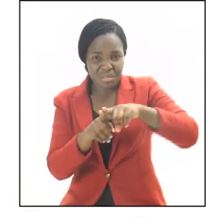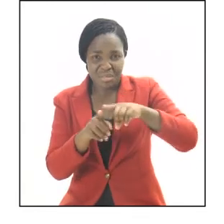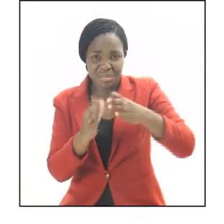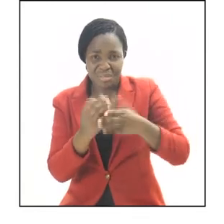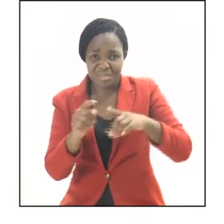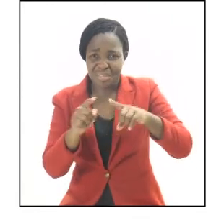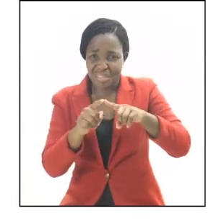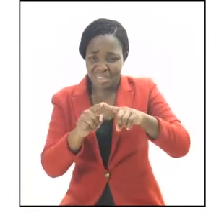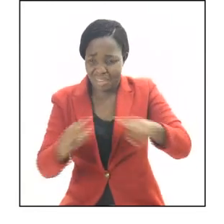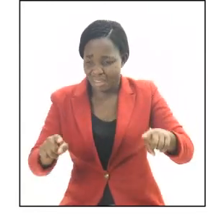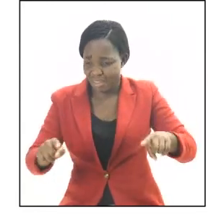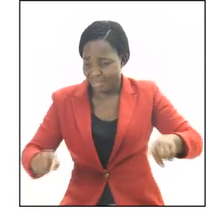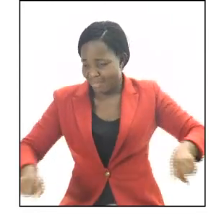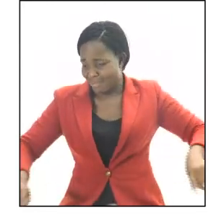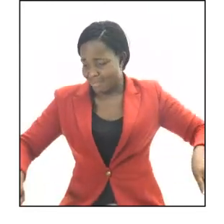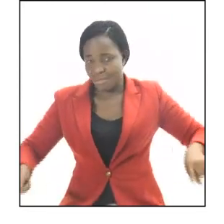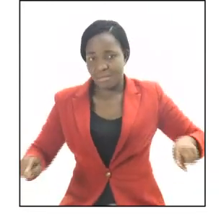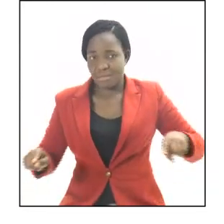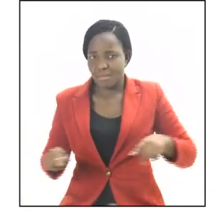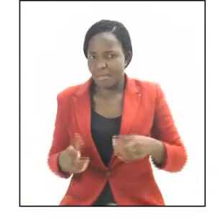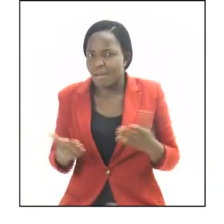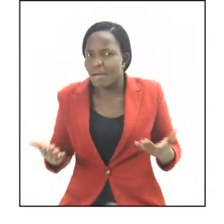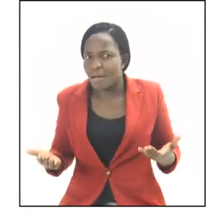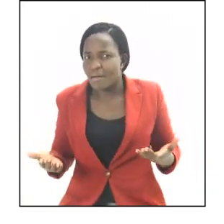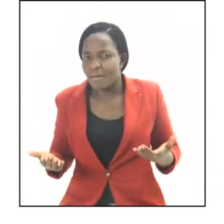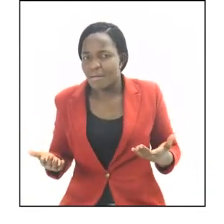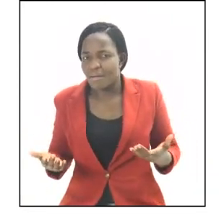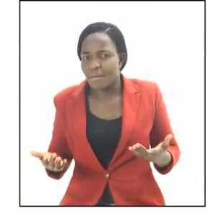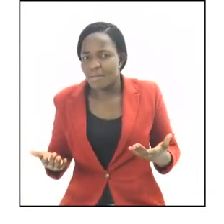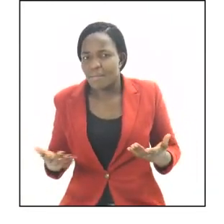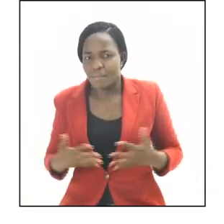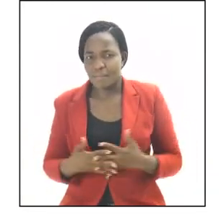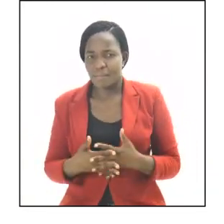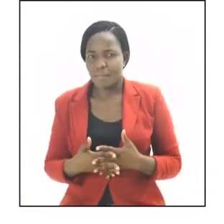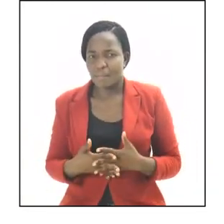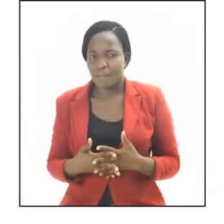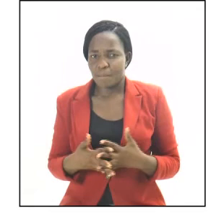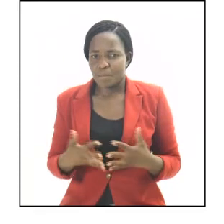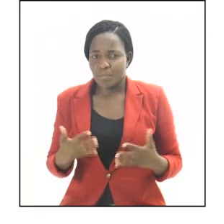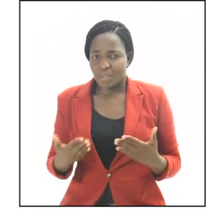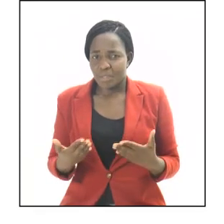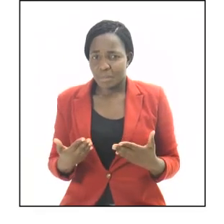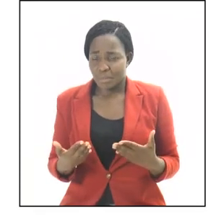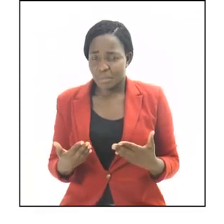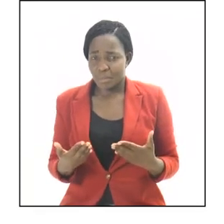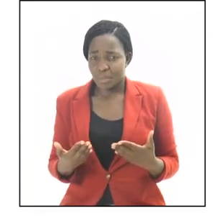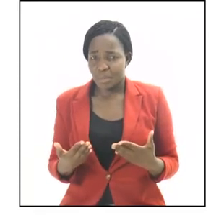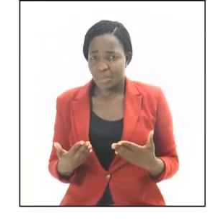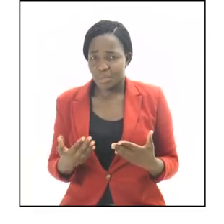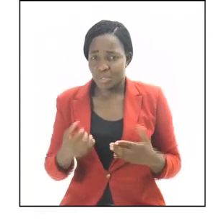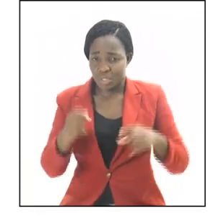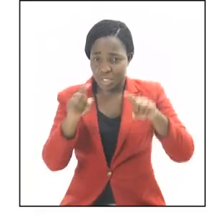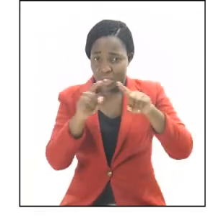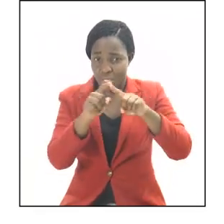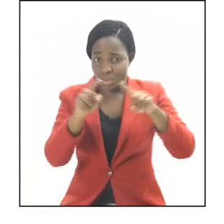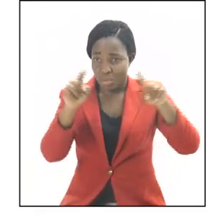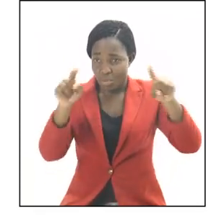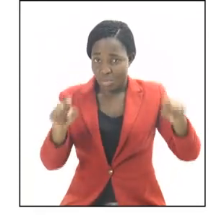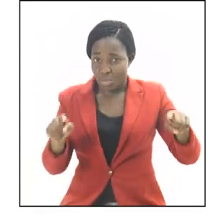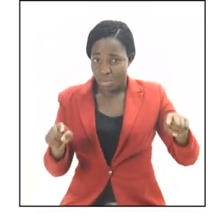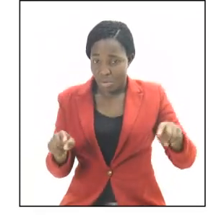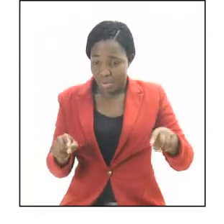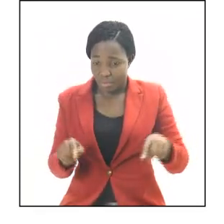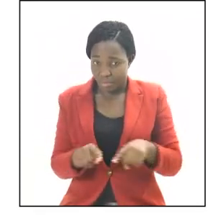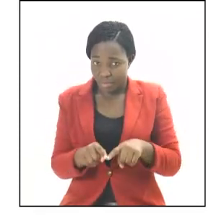isosceles trapezium. An isosceles trapezium can be made from an isosceles triangle which always